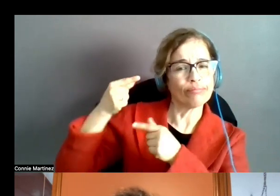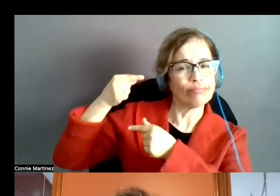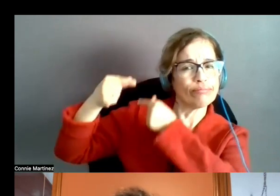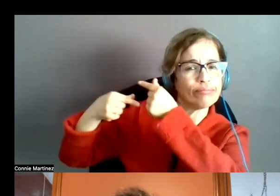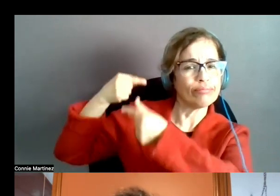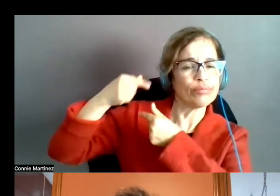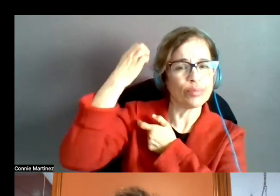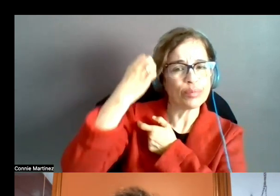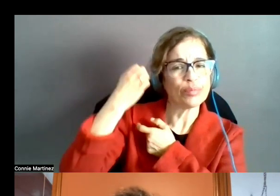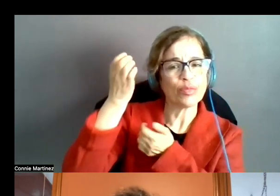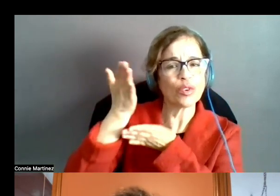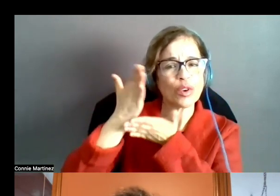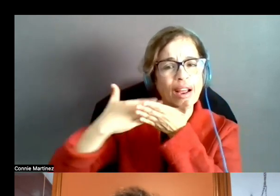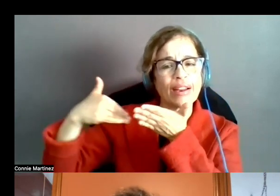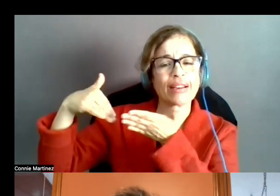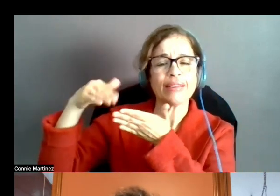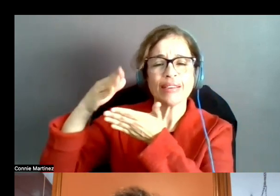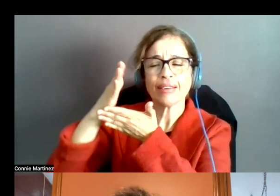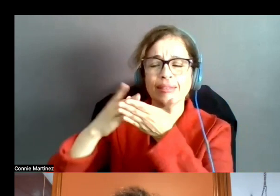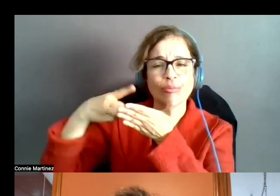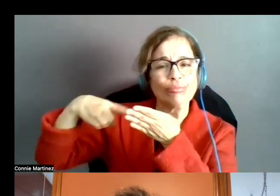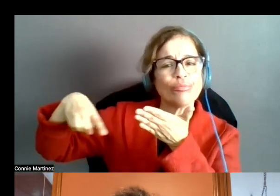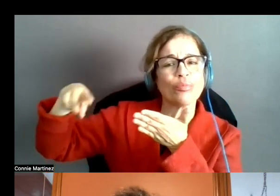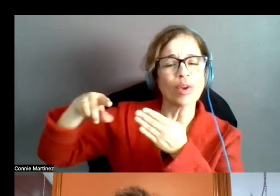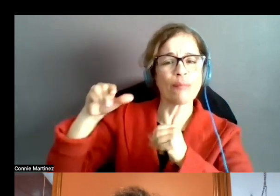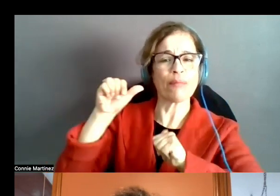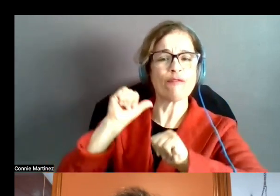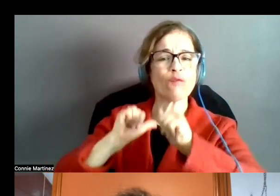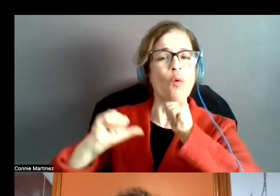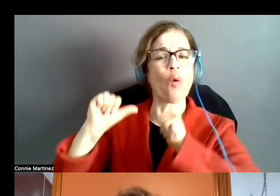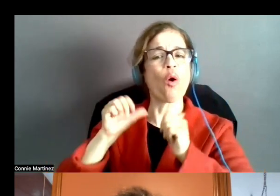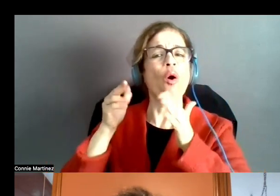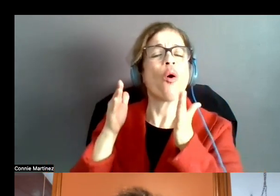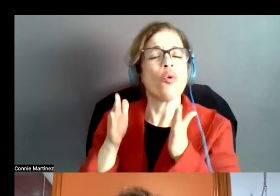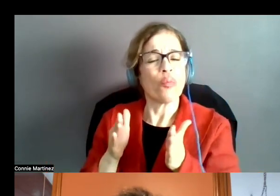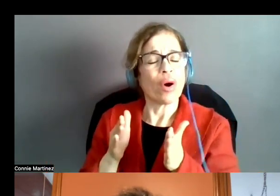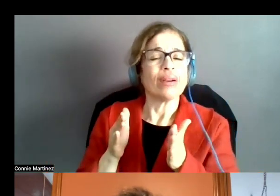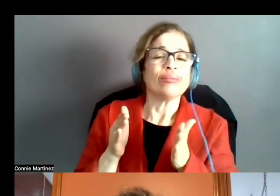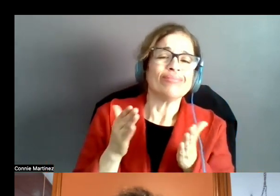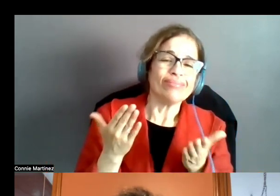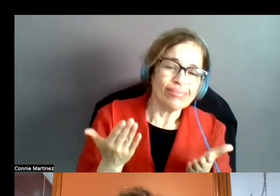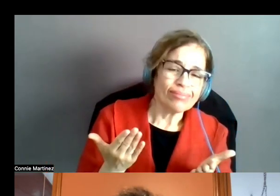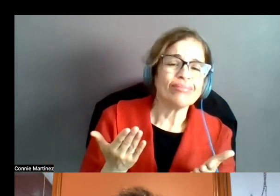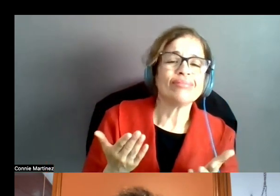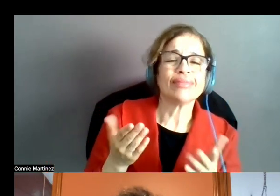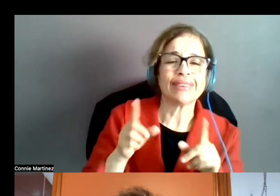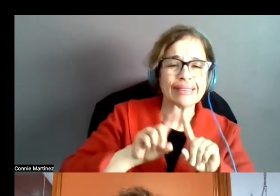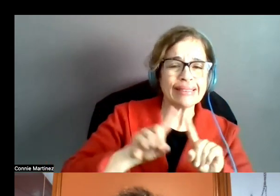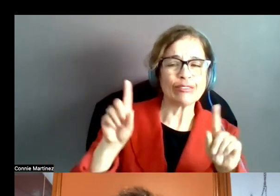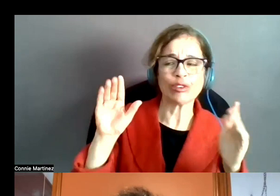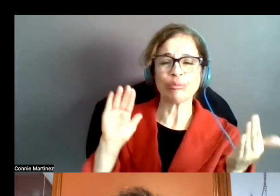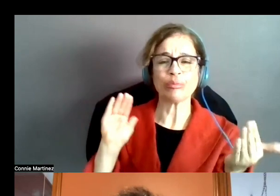they are used in samba schools in samba performances, but the difference is